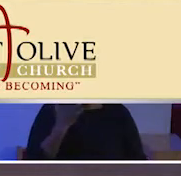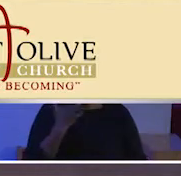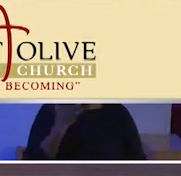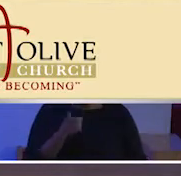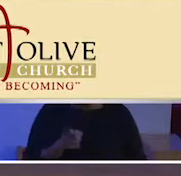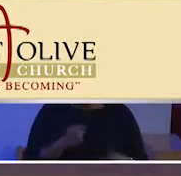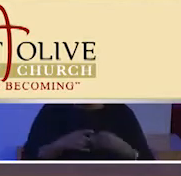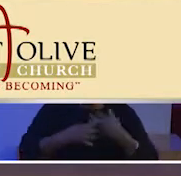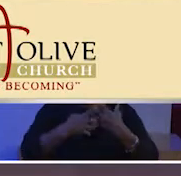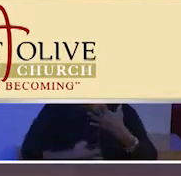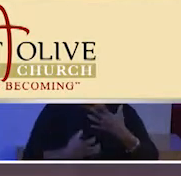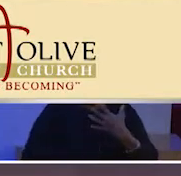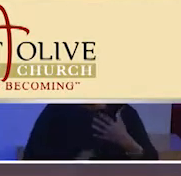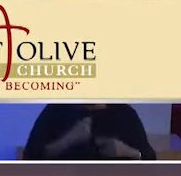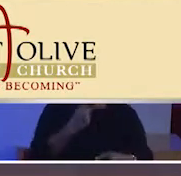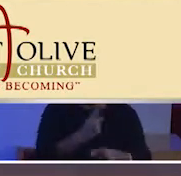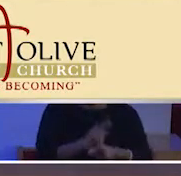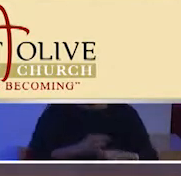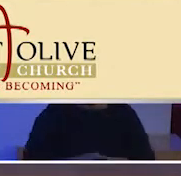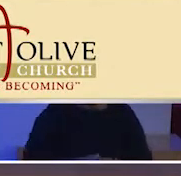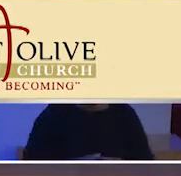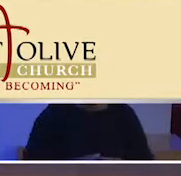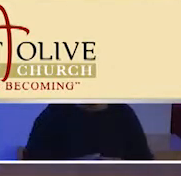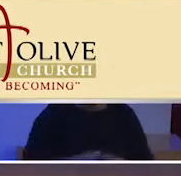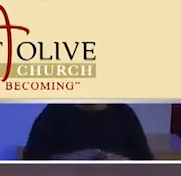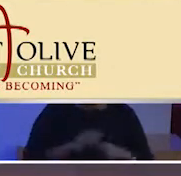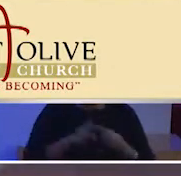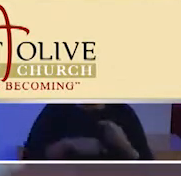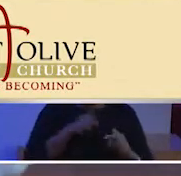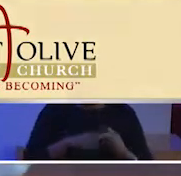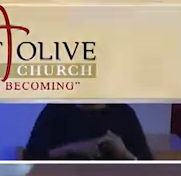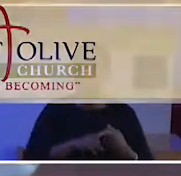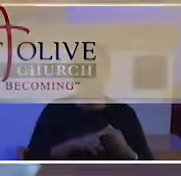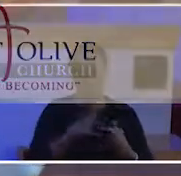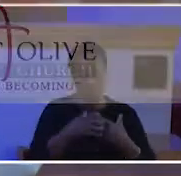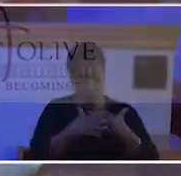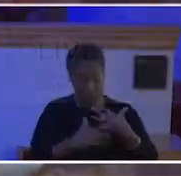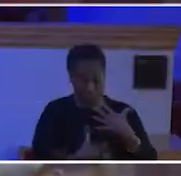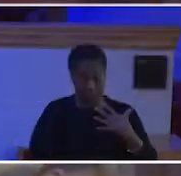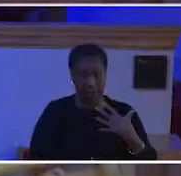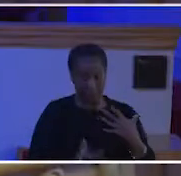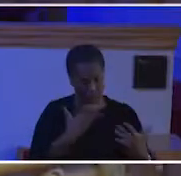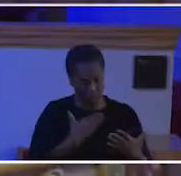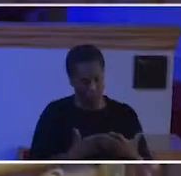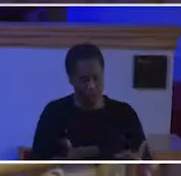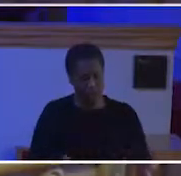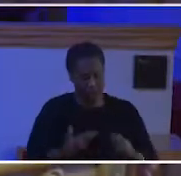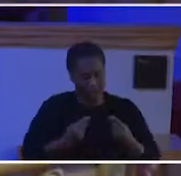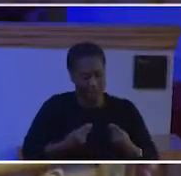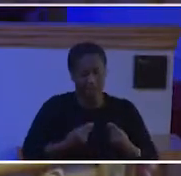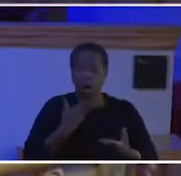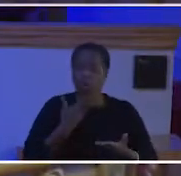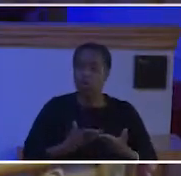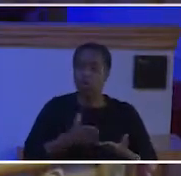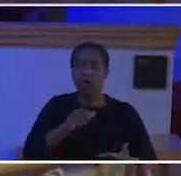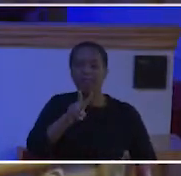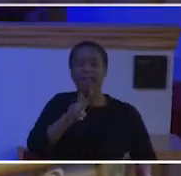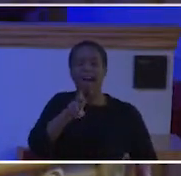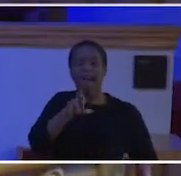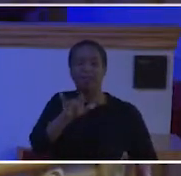were ripened and fermented to the right point where it gave a certain vibrancy to the